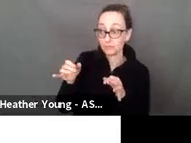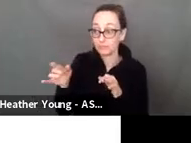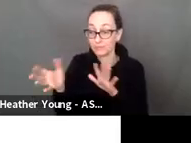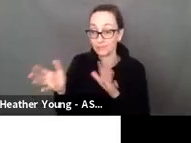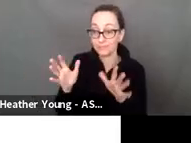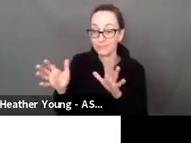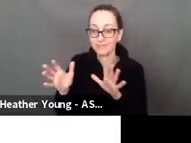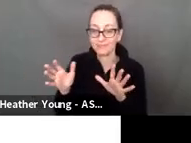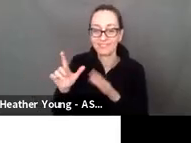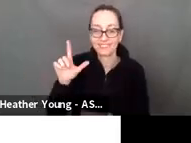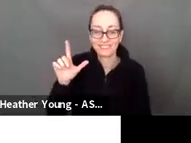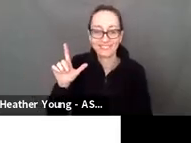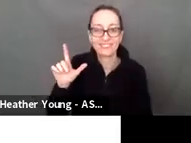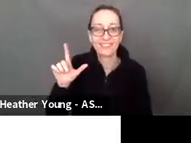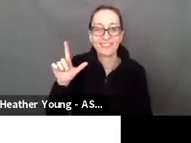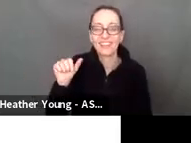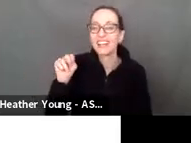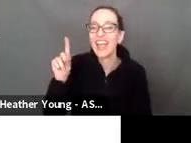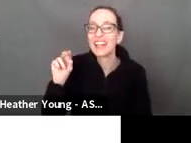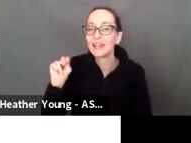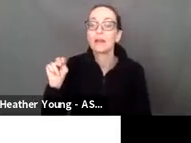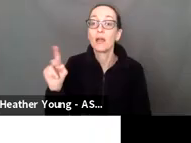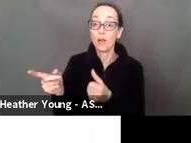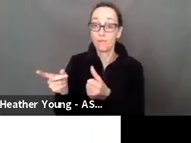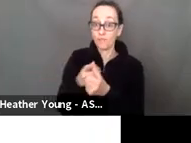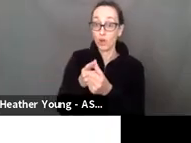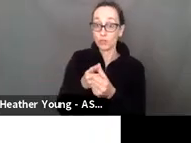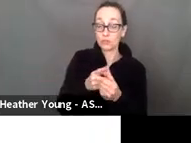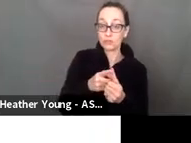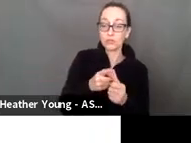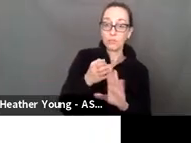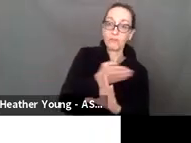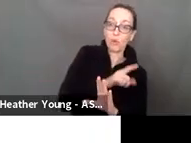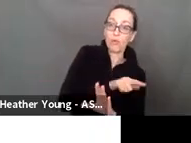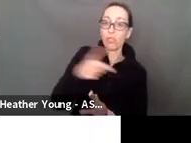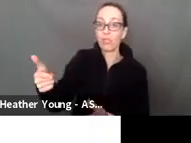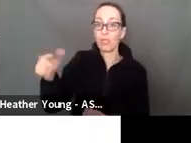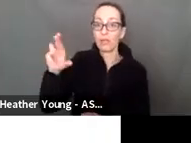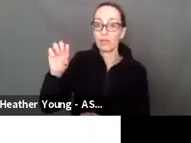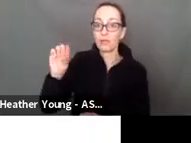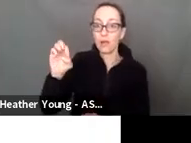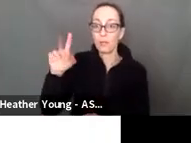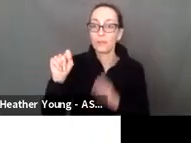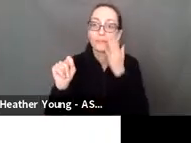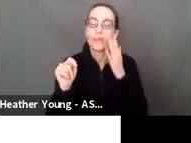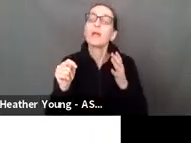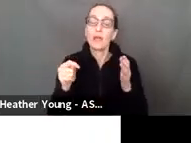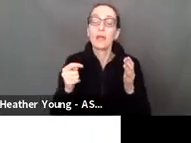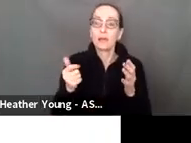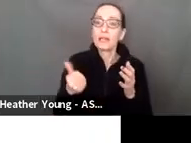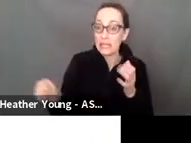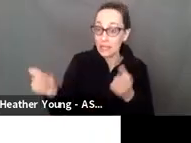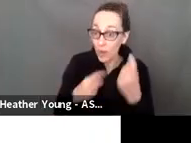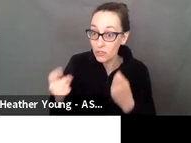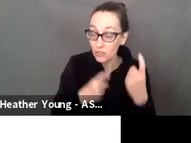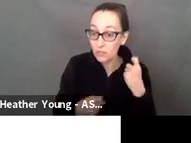yes? Before you turn it over, we do have a question, and I failed to mention that if you do have questions, put